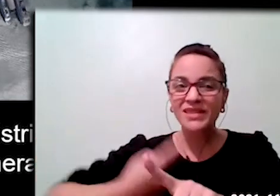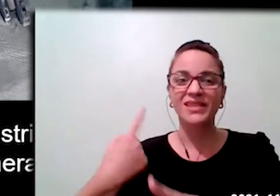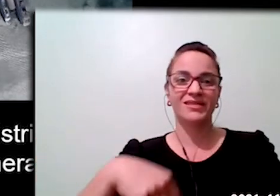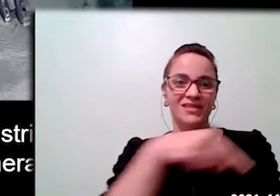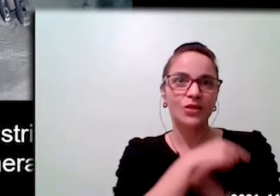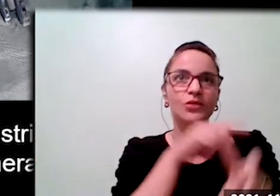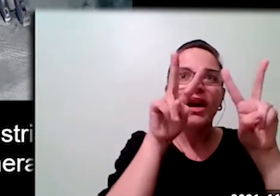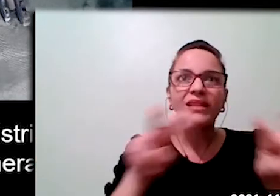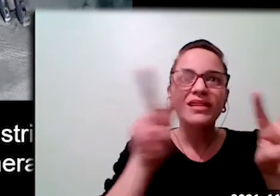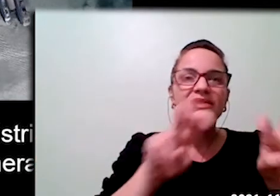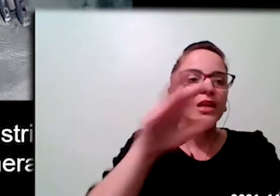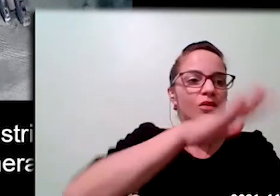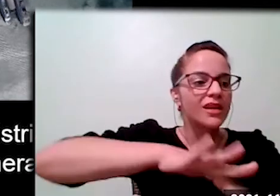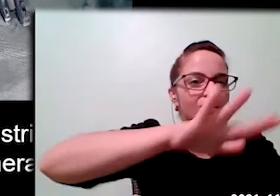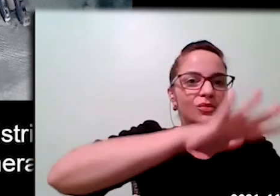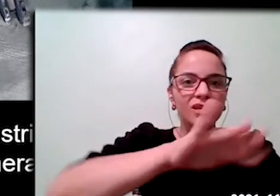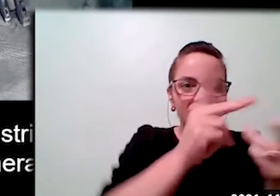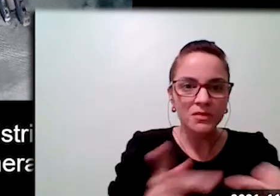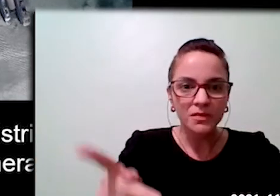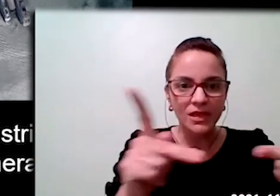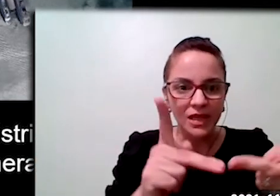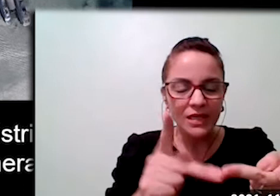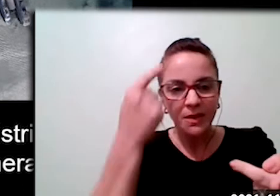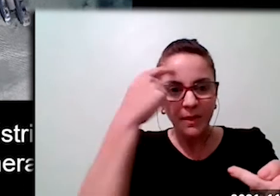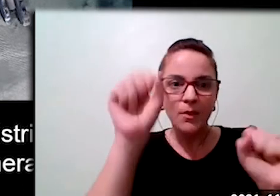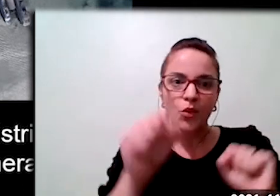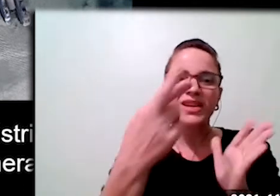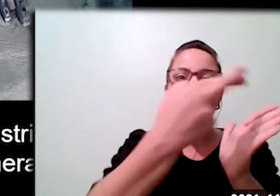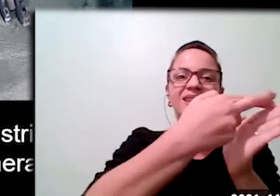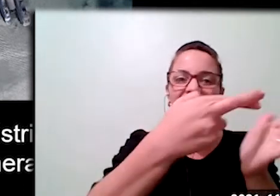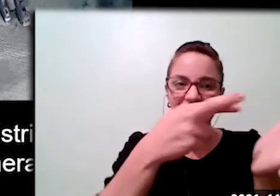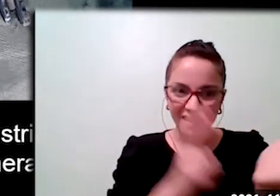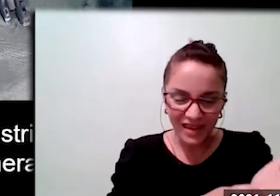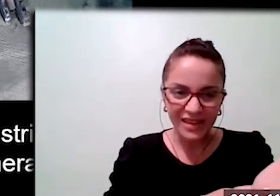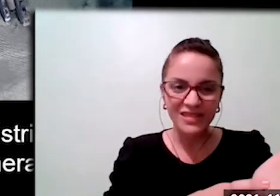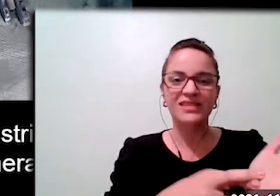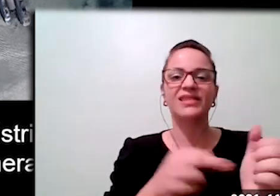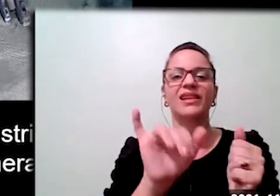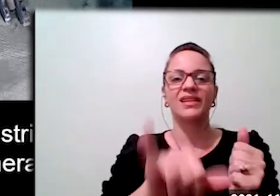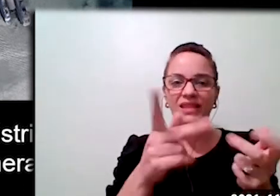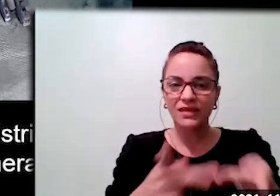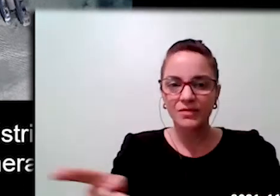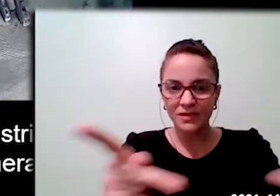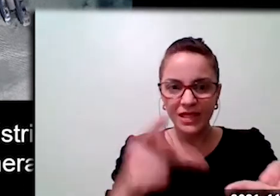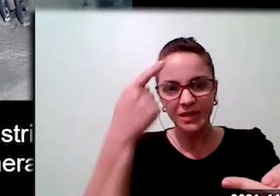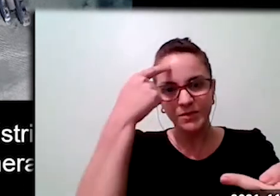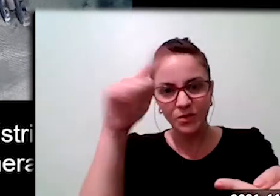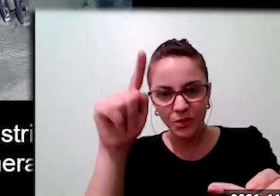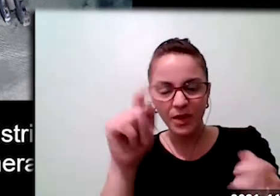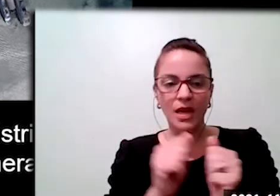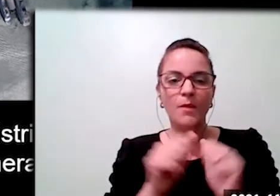that are needed to give to the National Register of Historic Places. And usually they require that you divide them